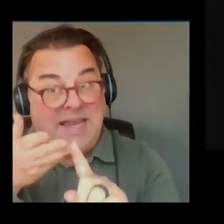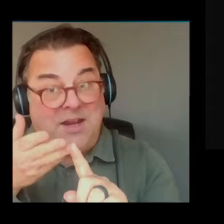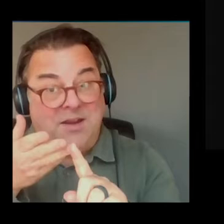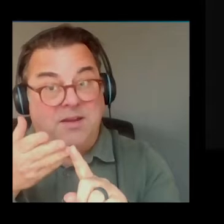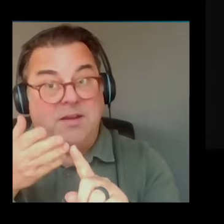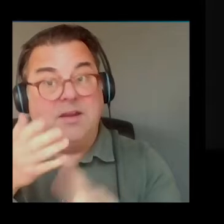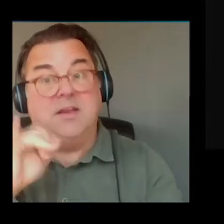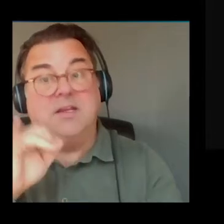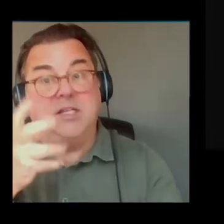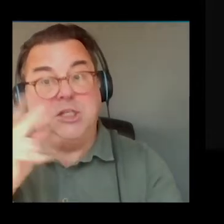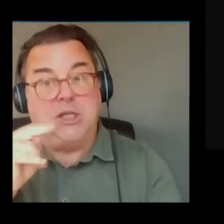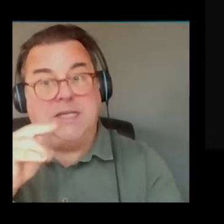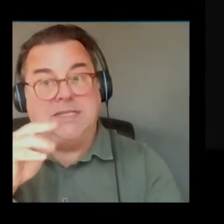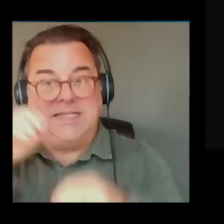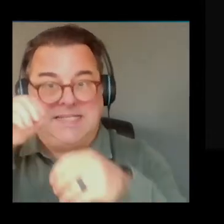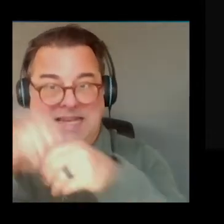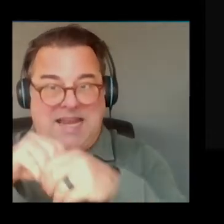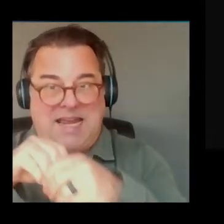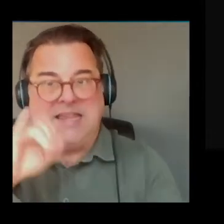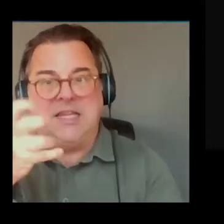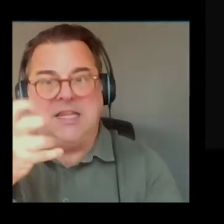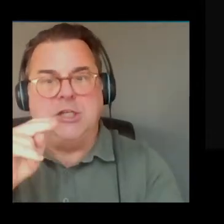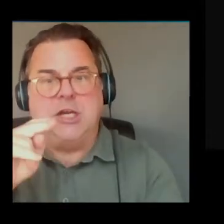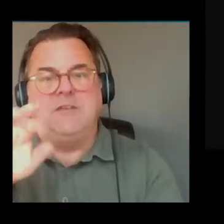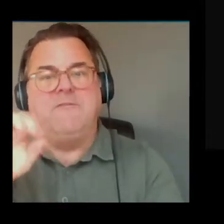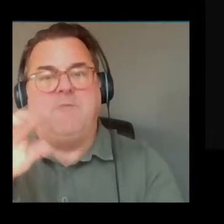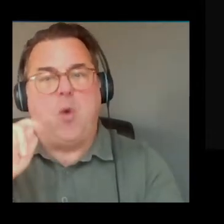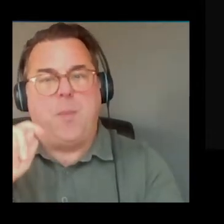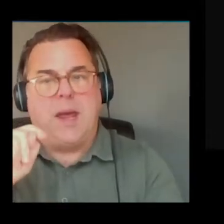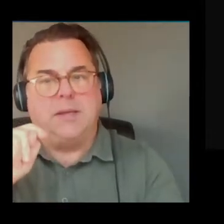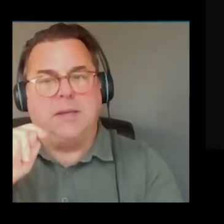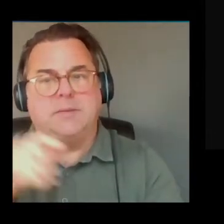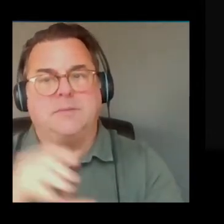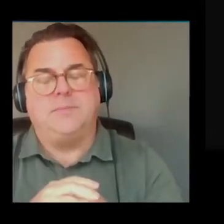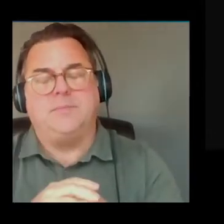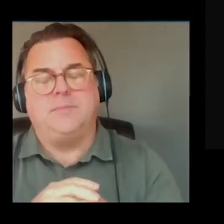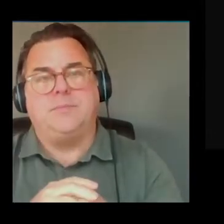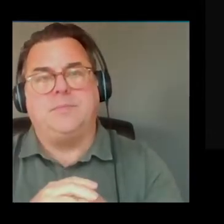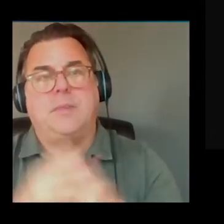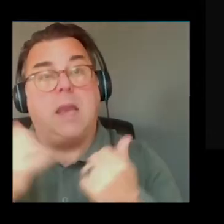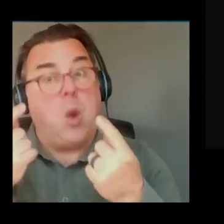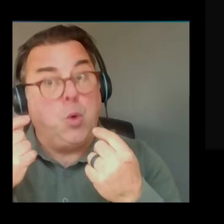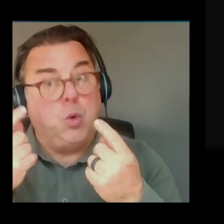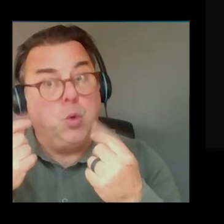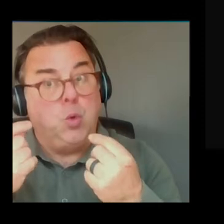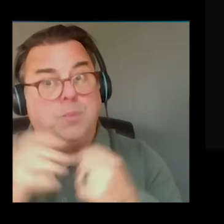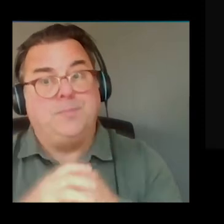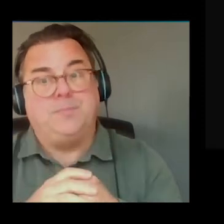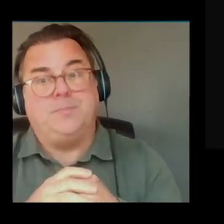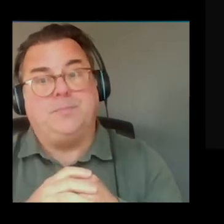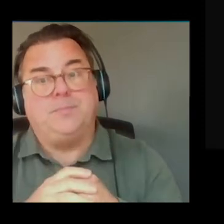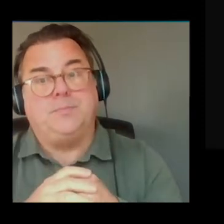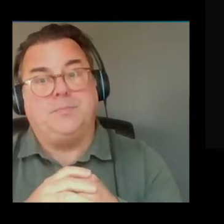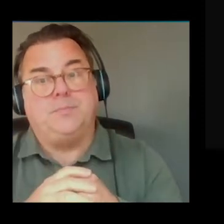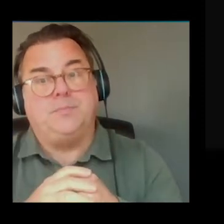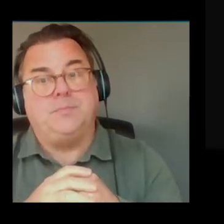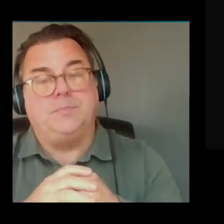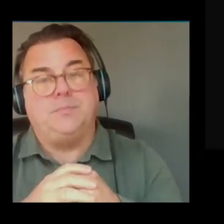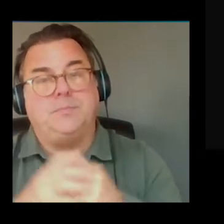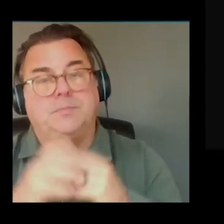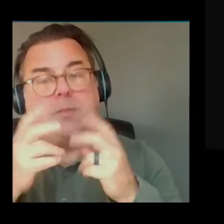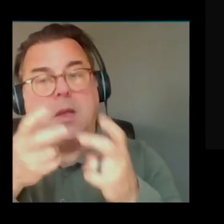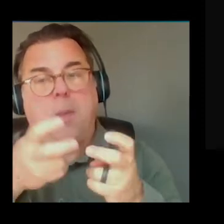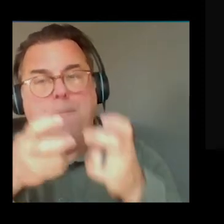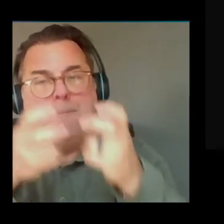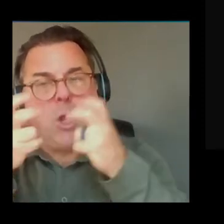directly in the JSON format in Redis, right? Now what we can do is pull out specific information